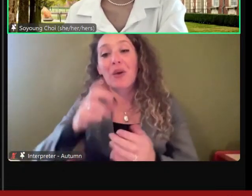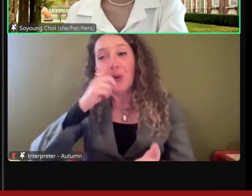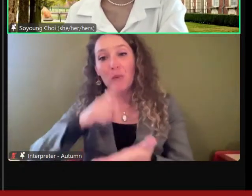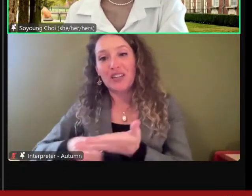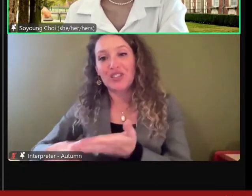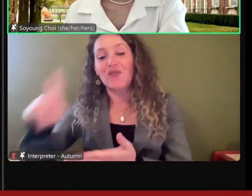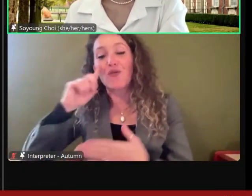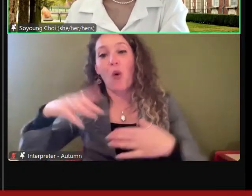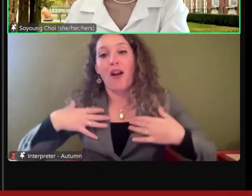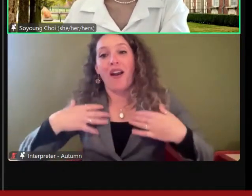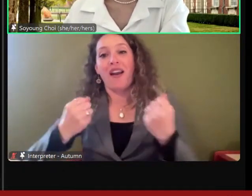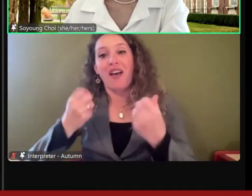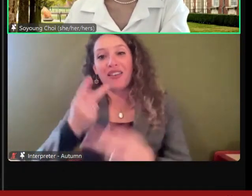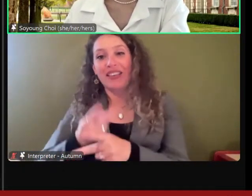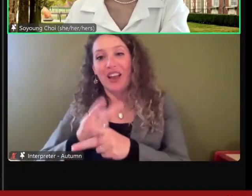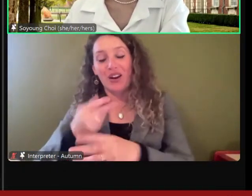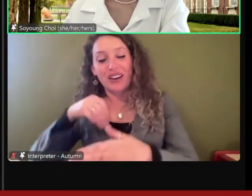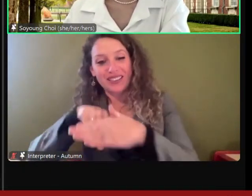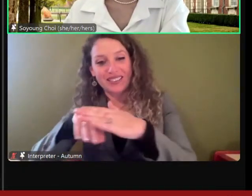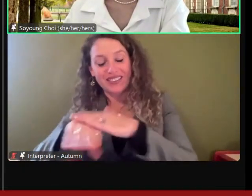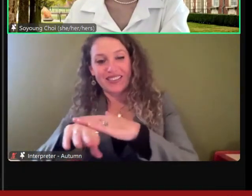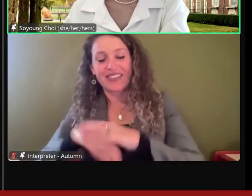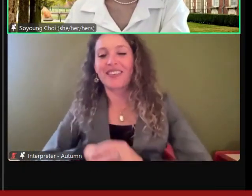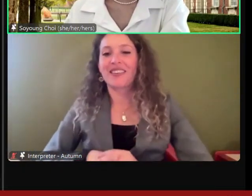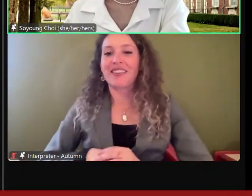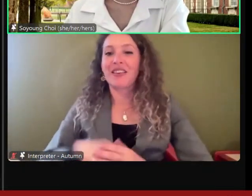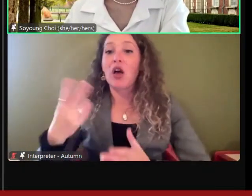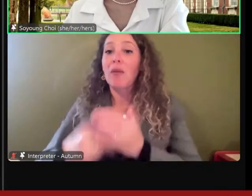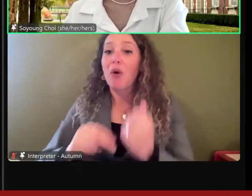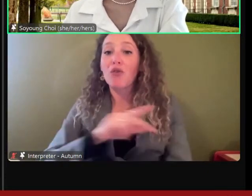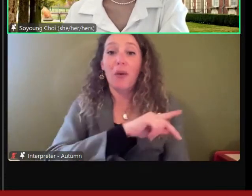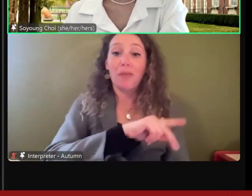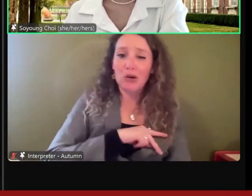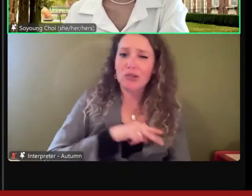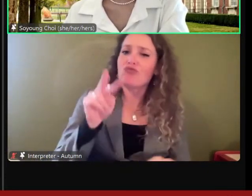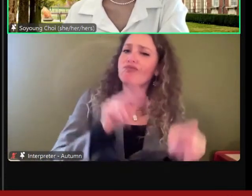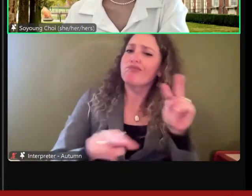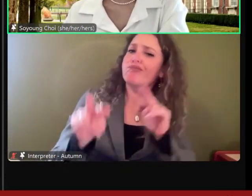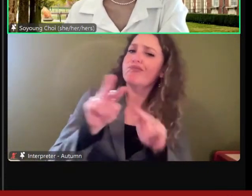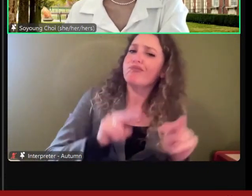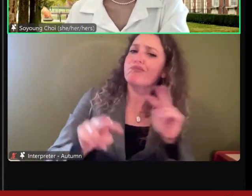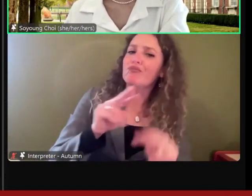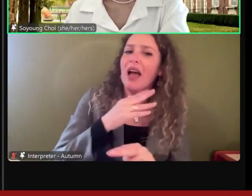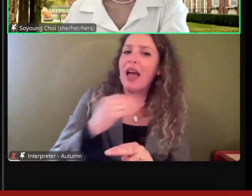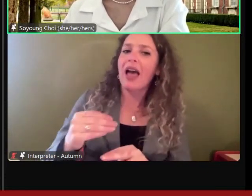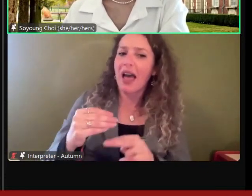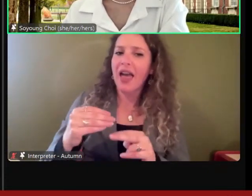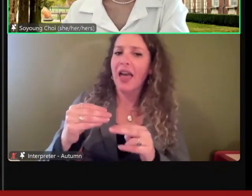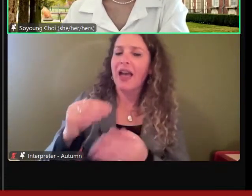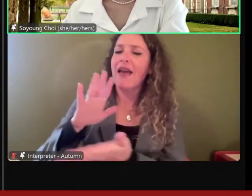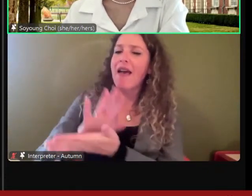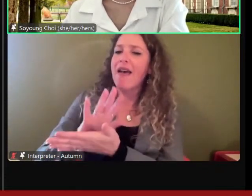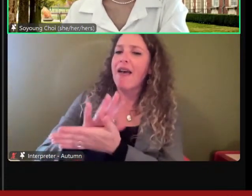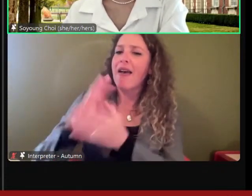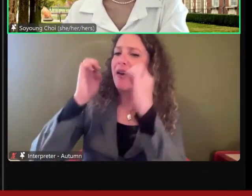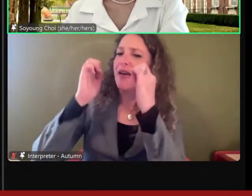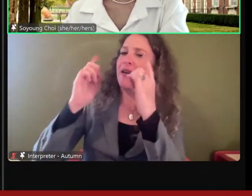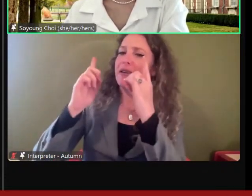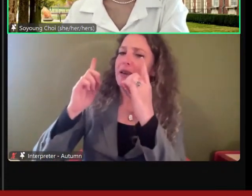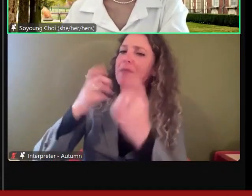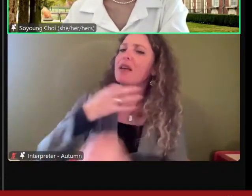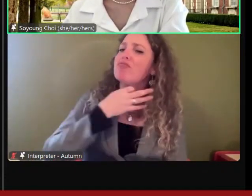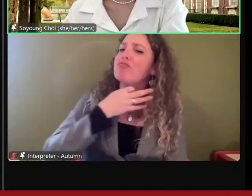accessibility. Through both personal observation and academic inquiry, I've come to